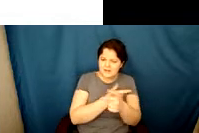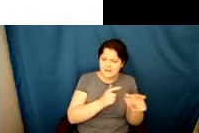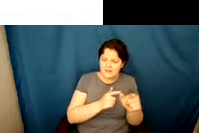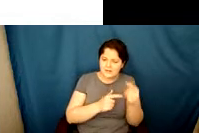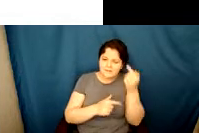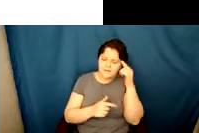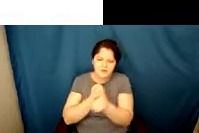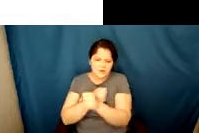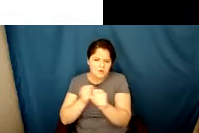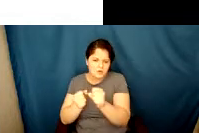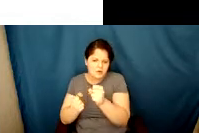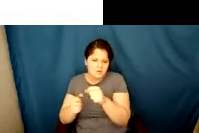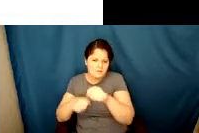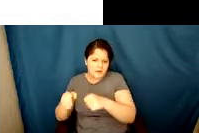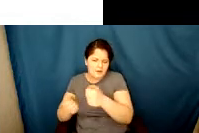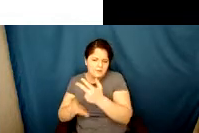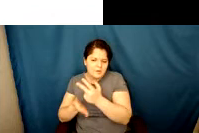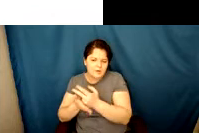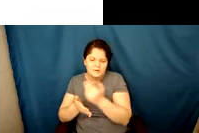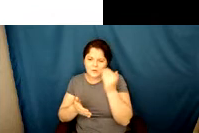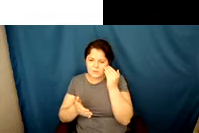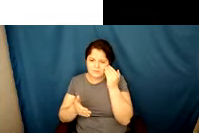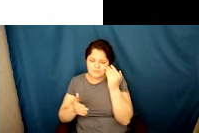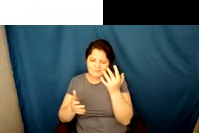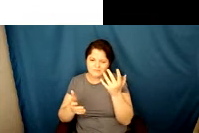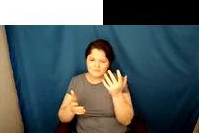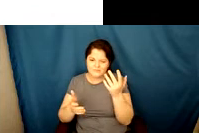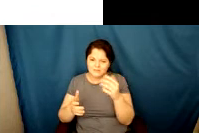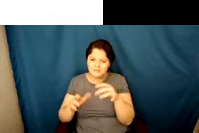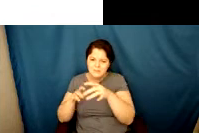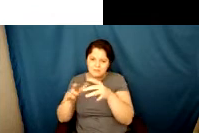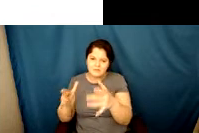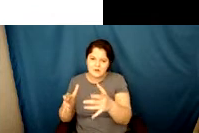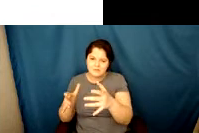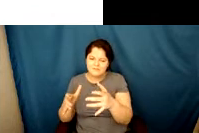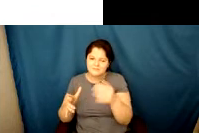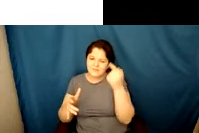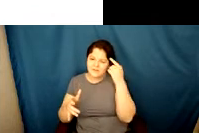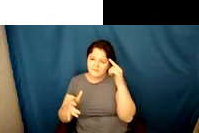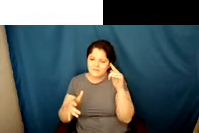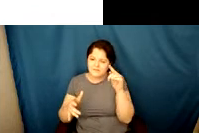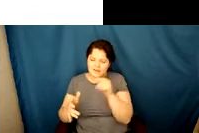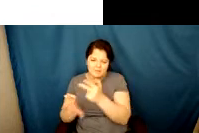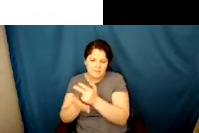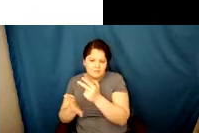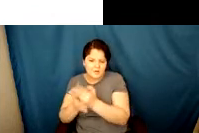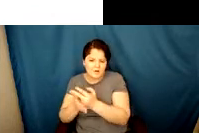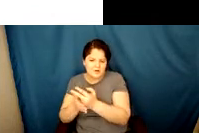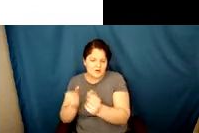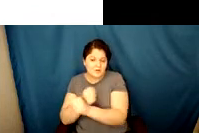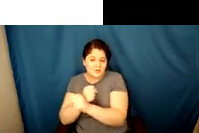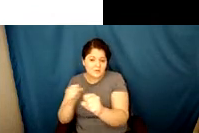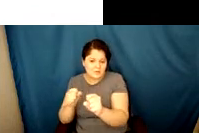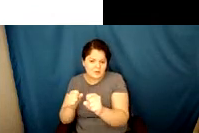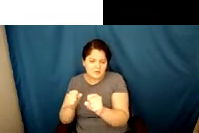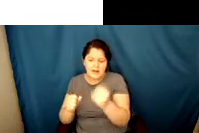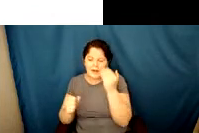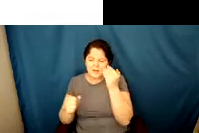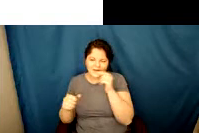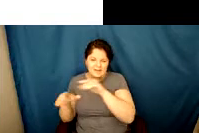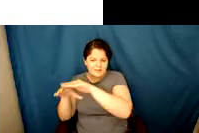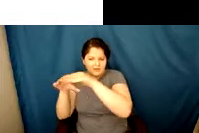something like a Unipod situation out of New York City, to have that parking be secure. It's great that it's covered, but I don't know if I would